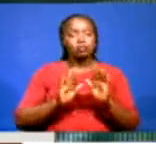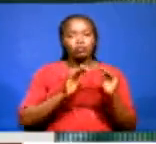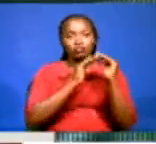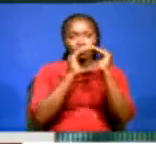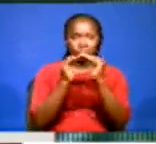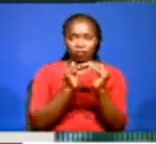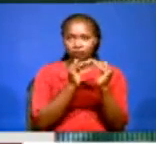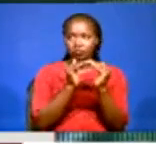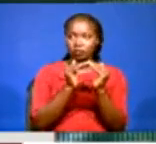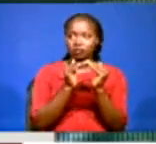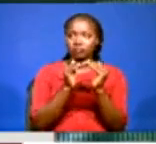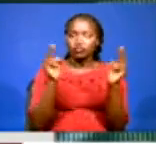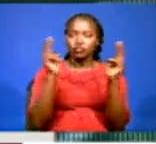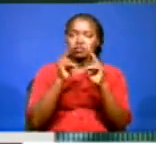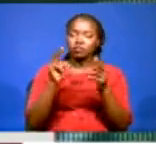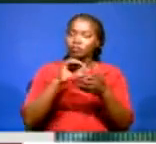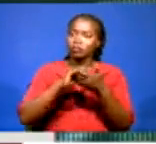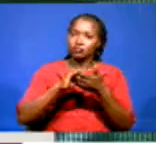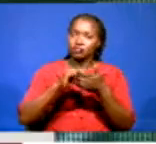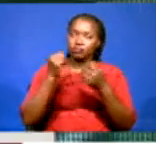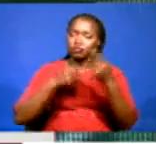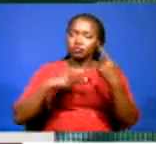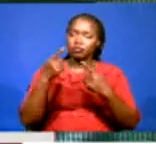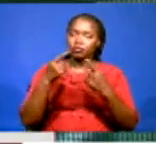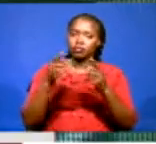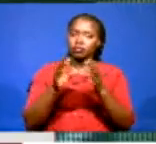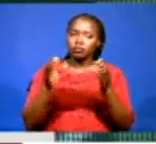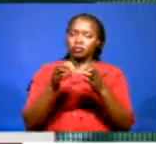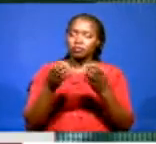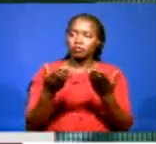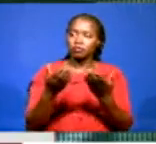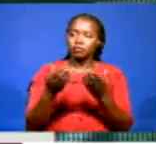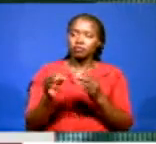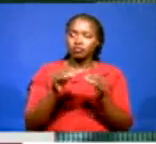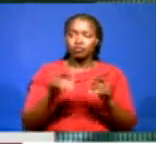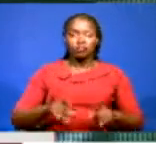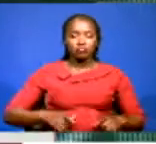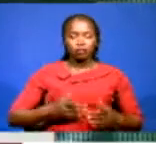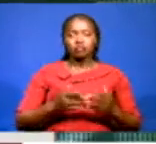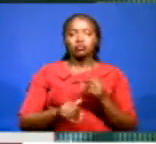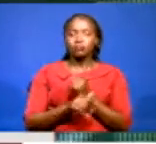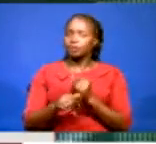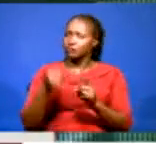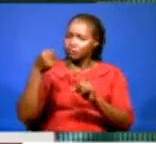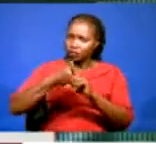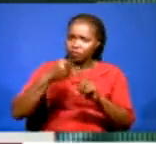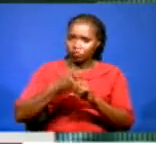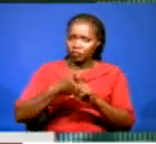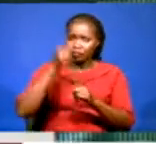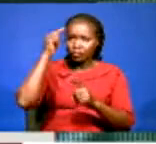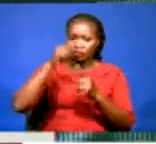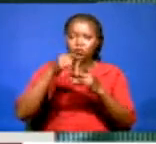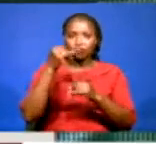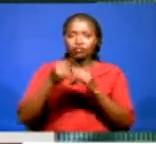The International Federation for Victory Over Communism will put its life on the line to fight until the end